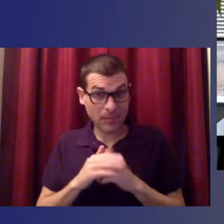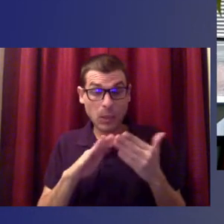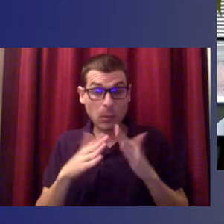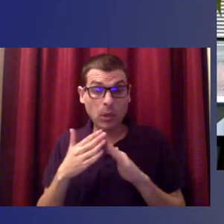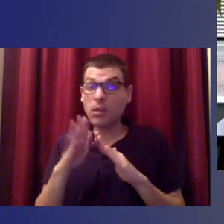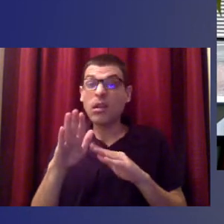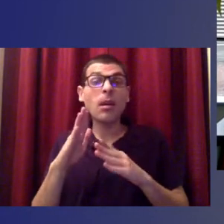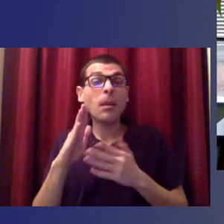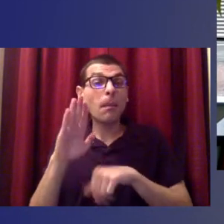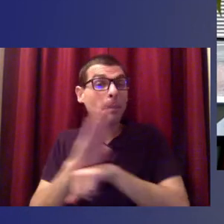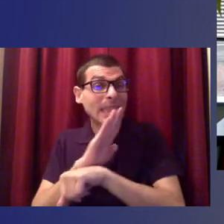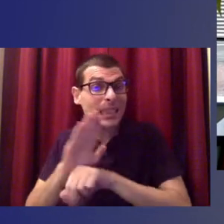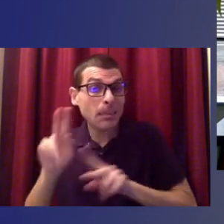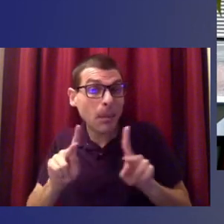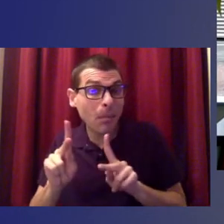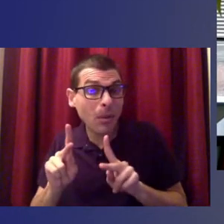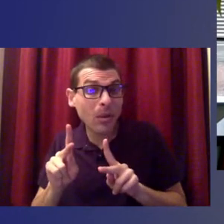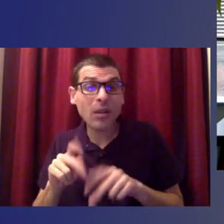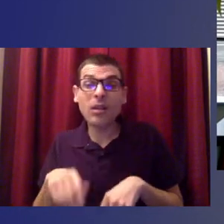community, including,